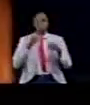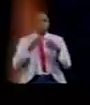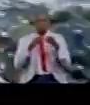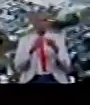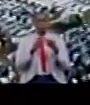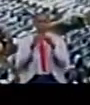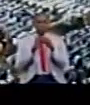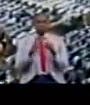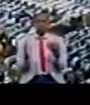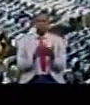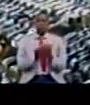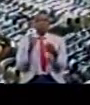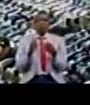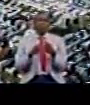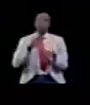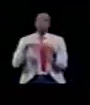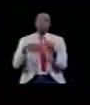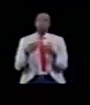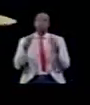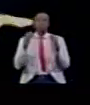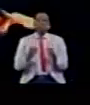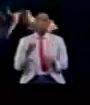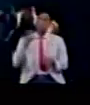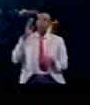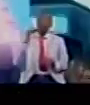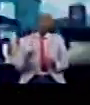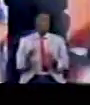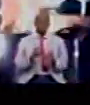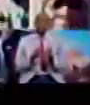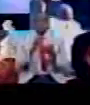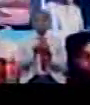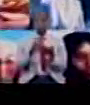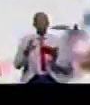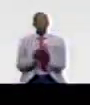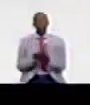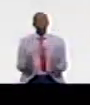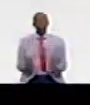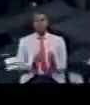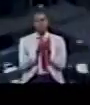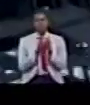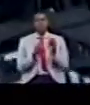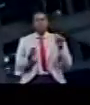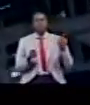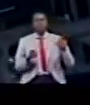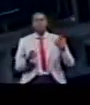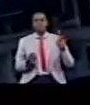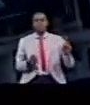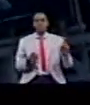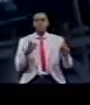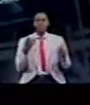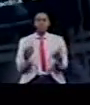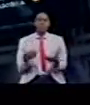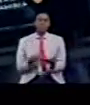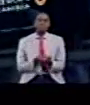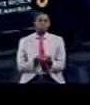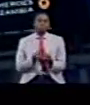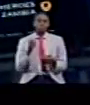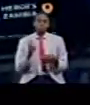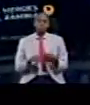and I know a lot happens among these young people. Even yesterday, where I was invited to